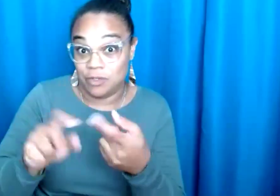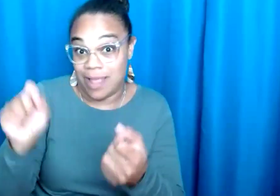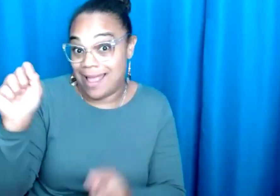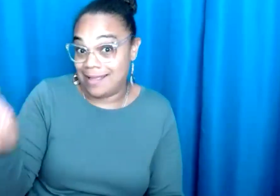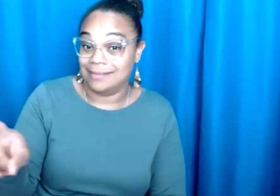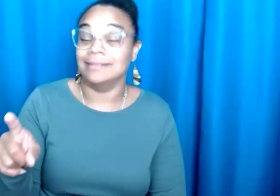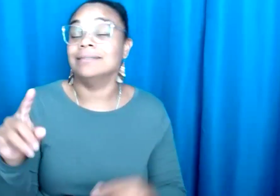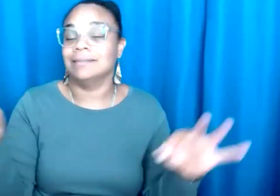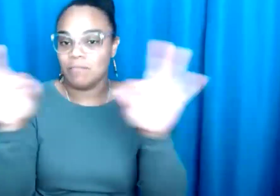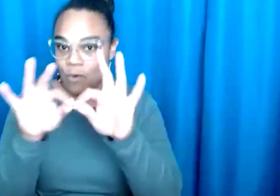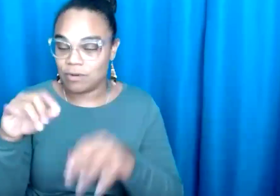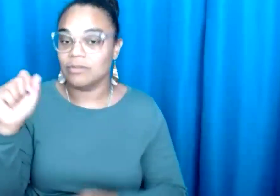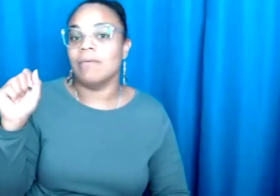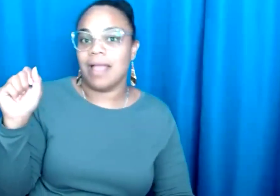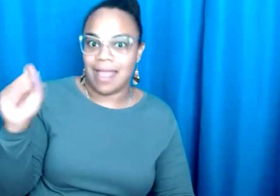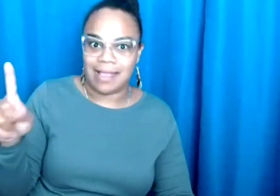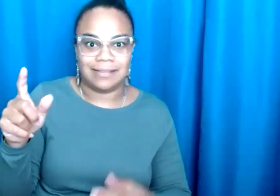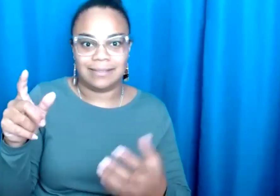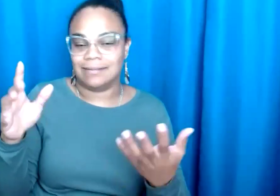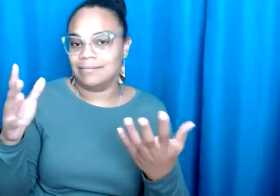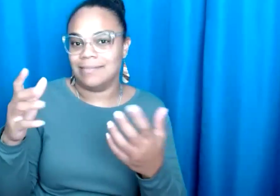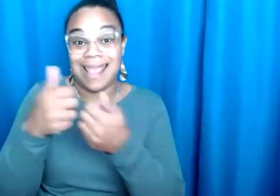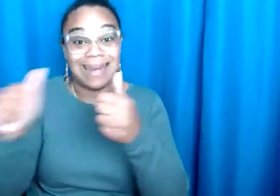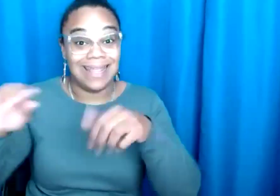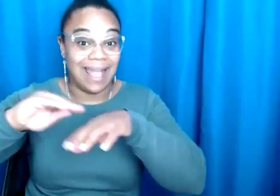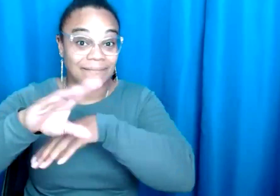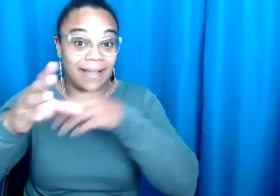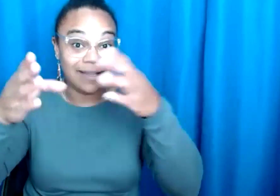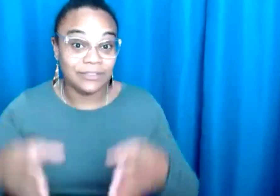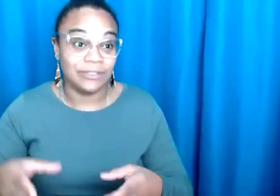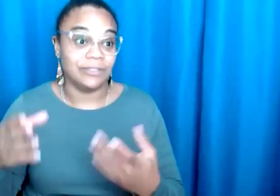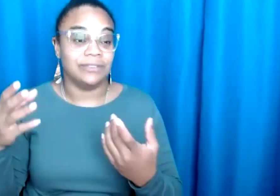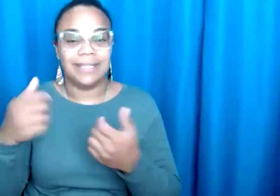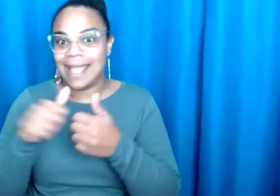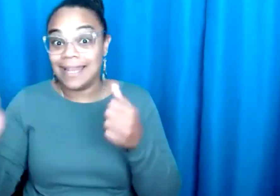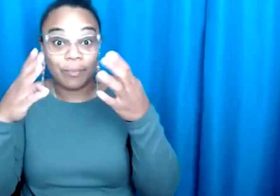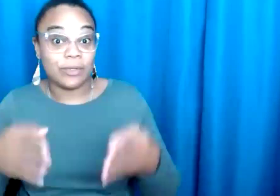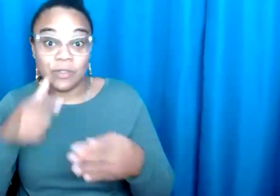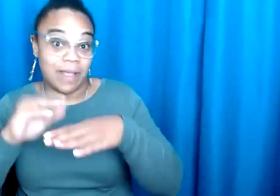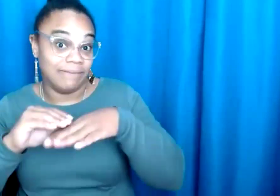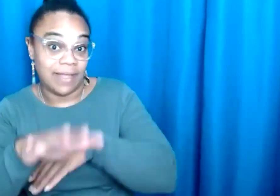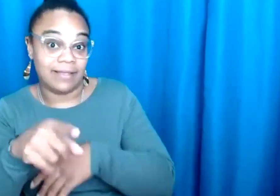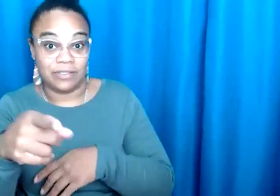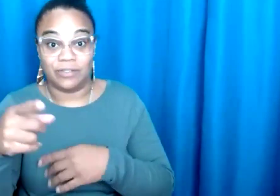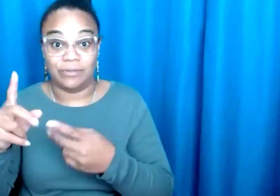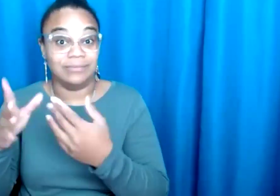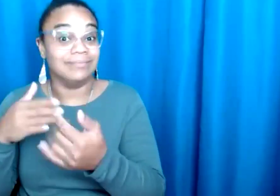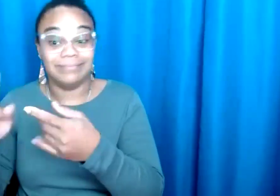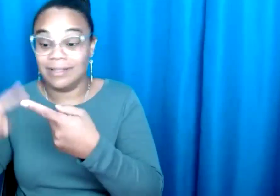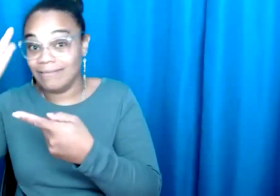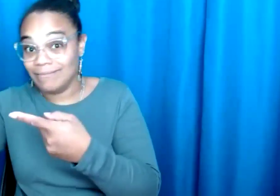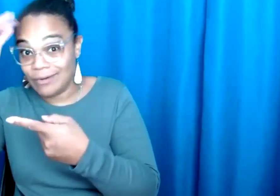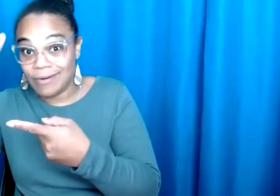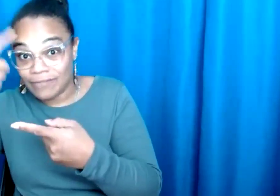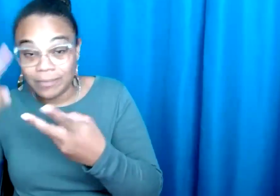important thing is to ask any and all advisors, that anyone who gives you advice, whether it's a person from the federal government, whether it's one of the